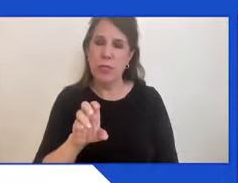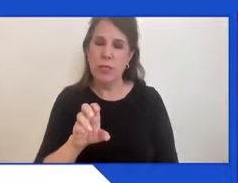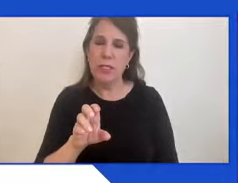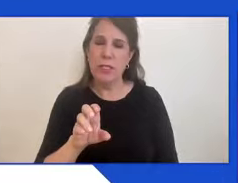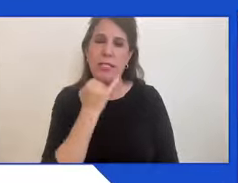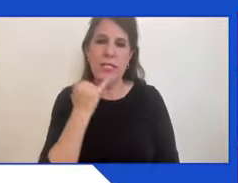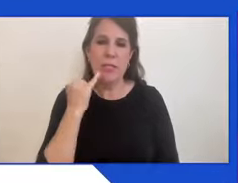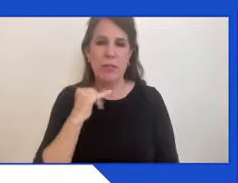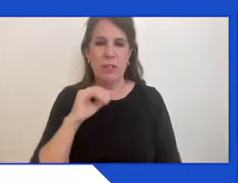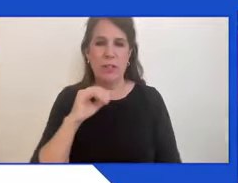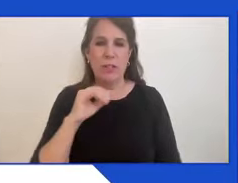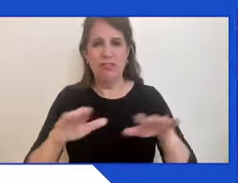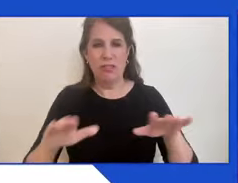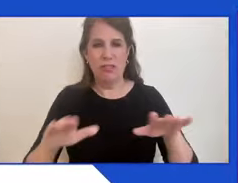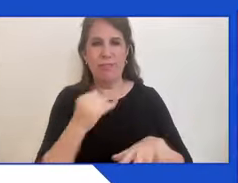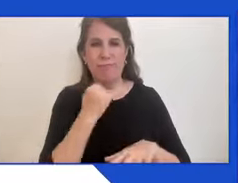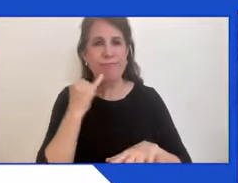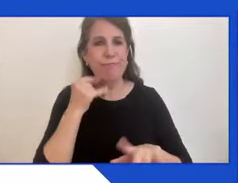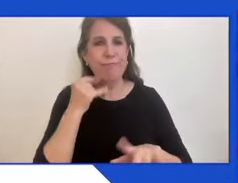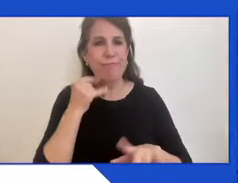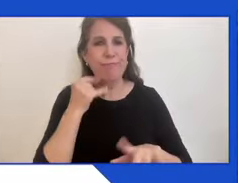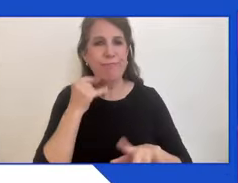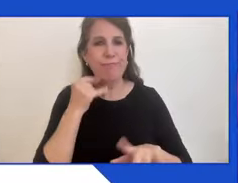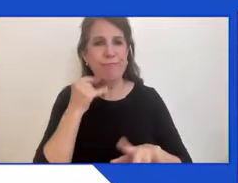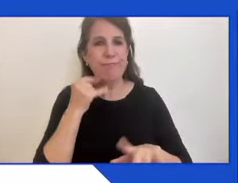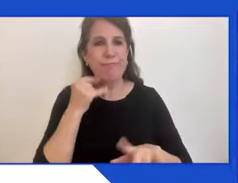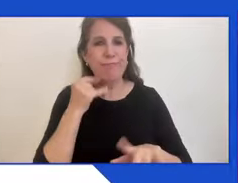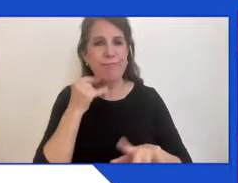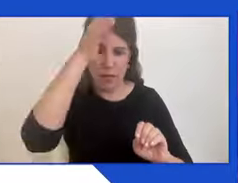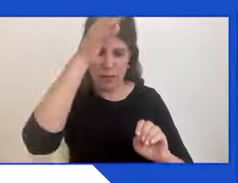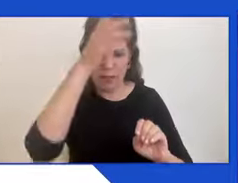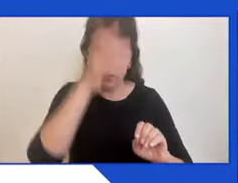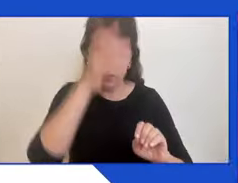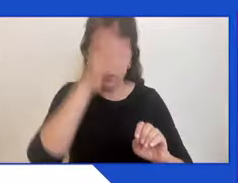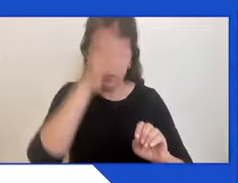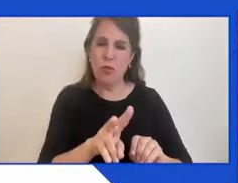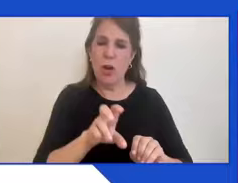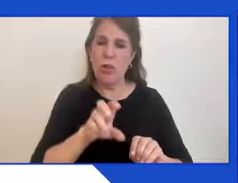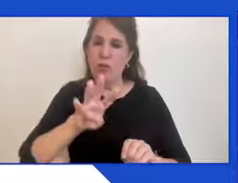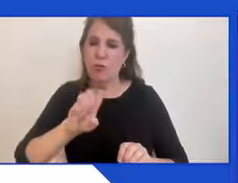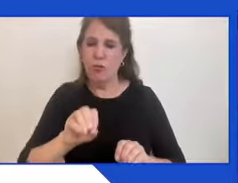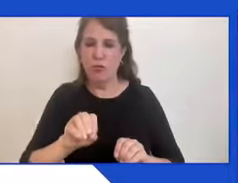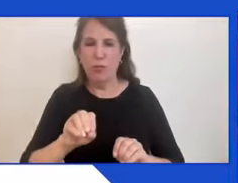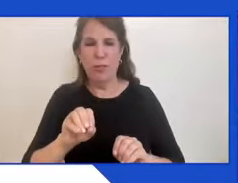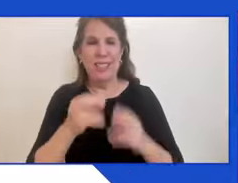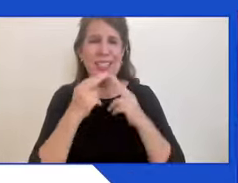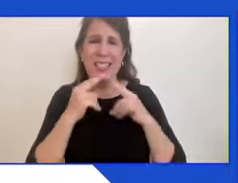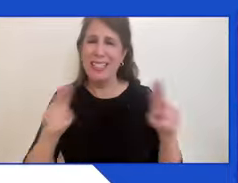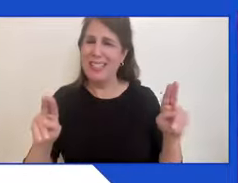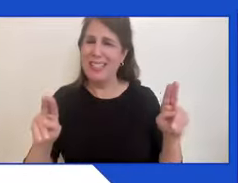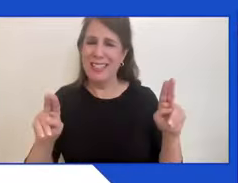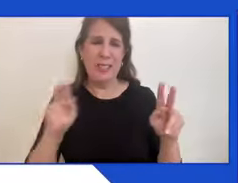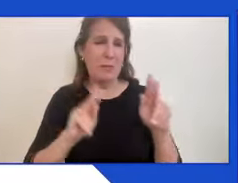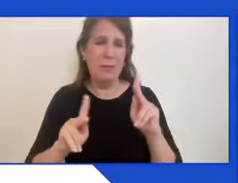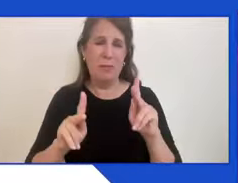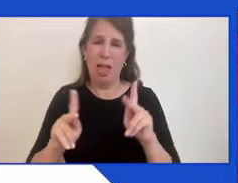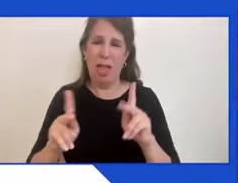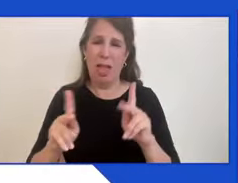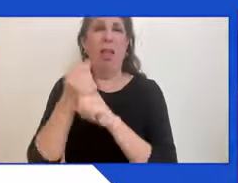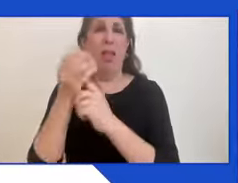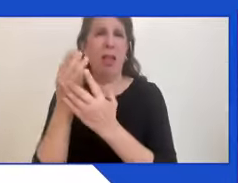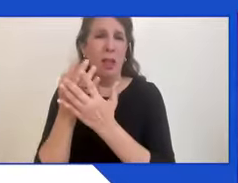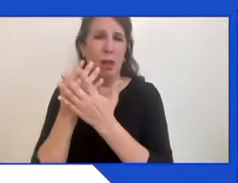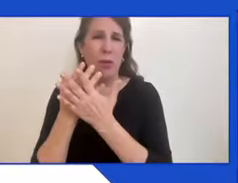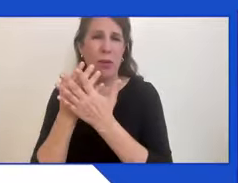orphaned, for the 240 innocent citizens of Israel still held in captivity by Hamas. I stand here